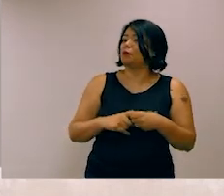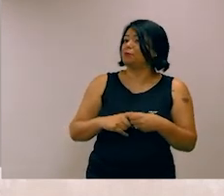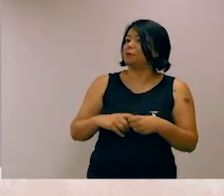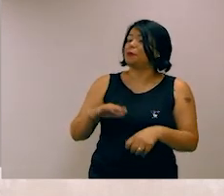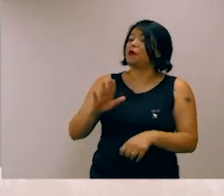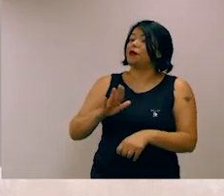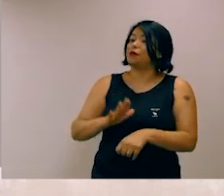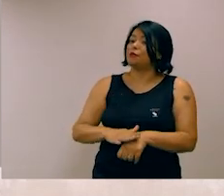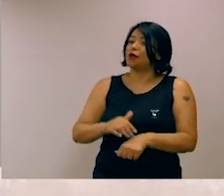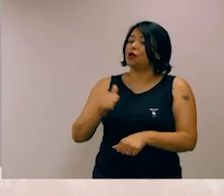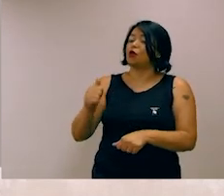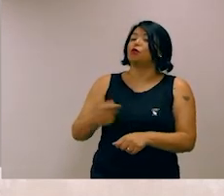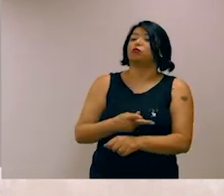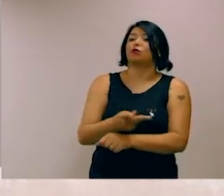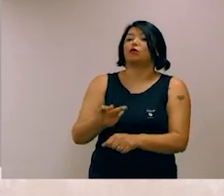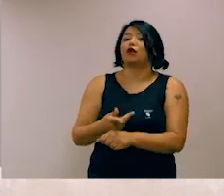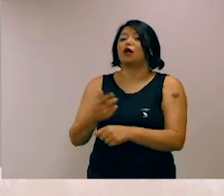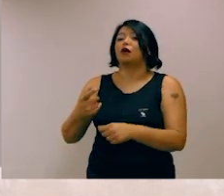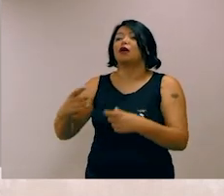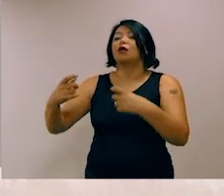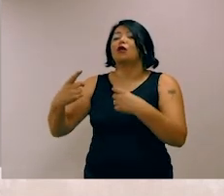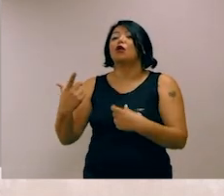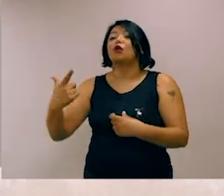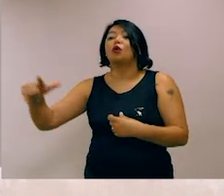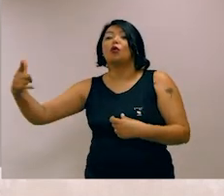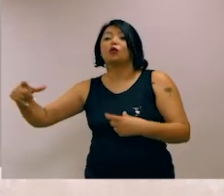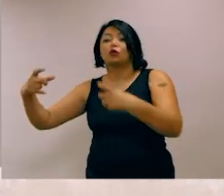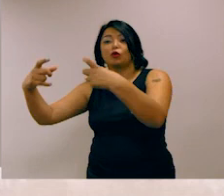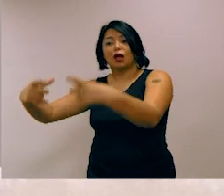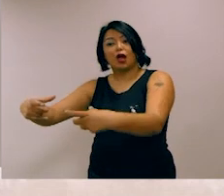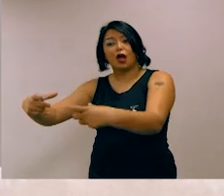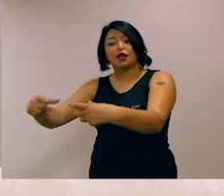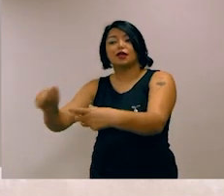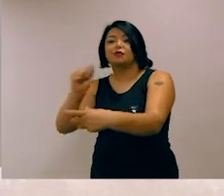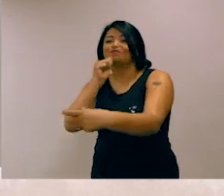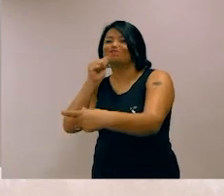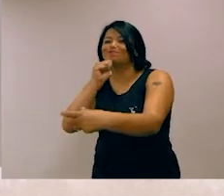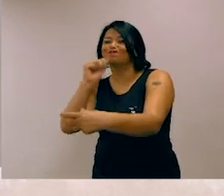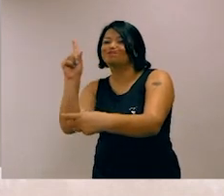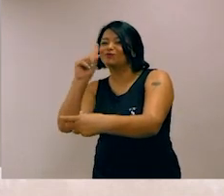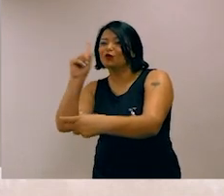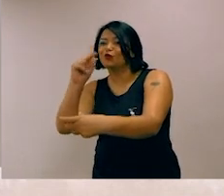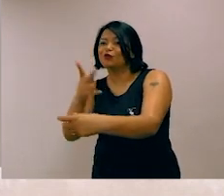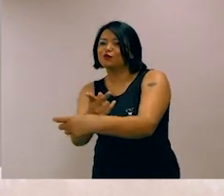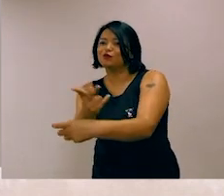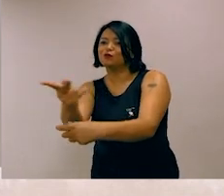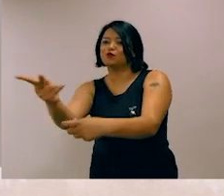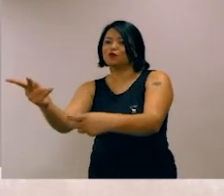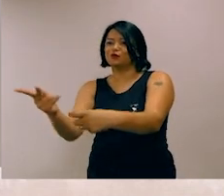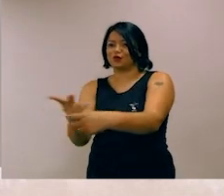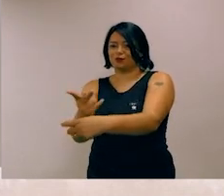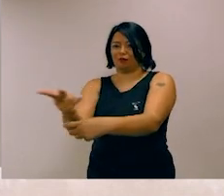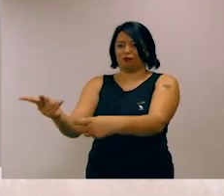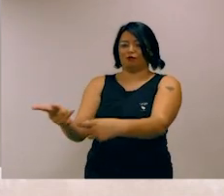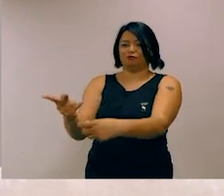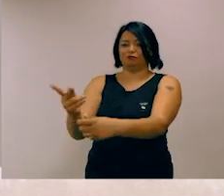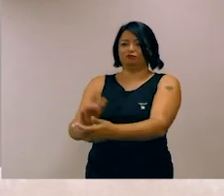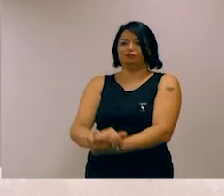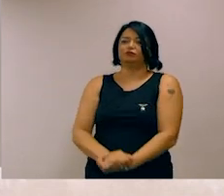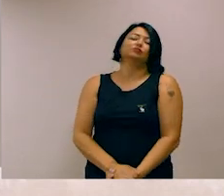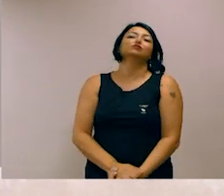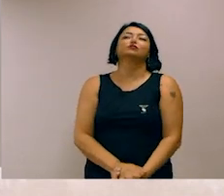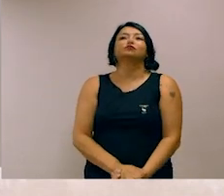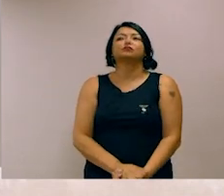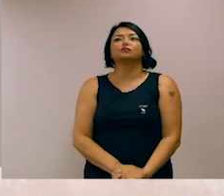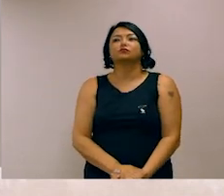lower priority than the areas that have not been visited yet, and have,